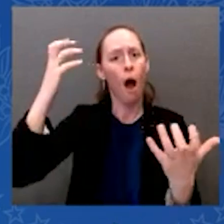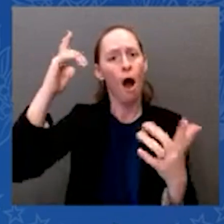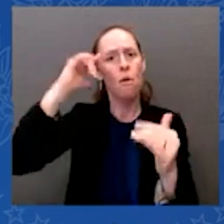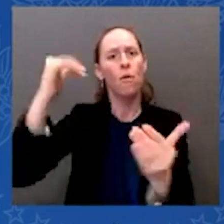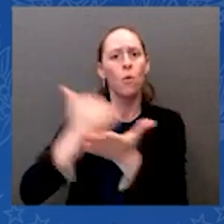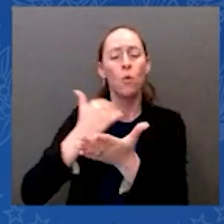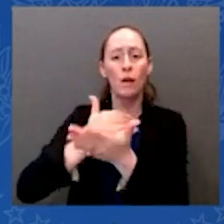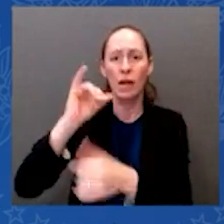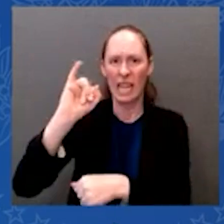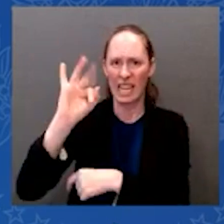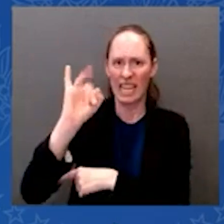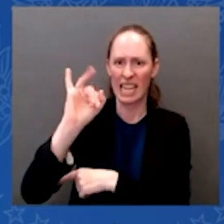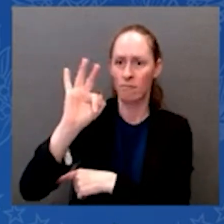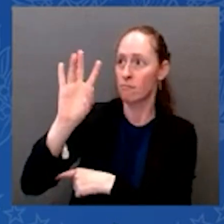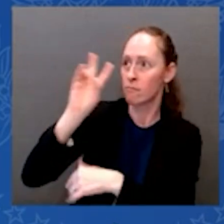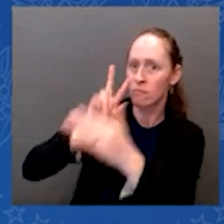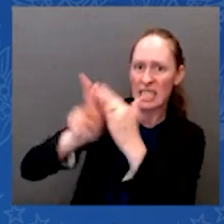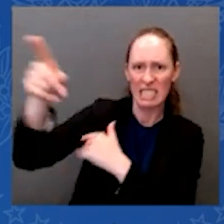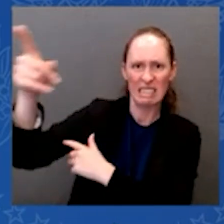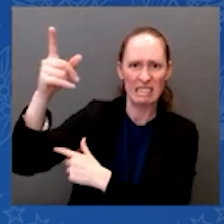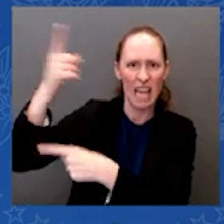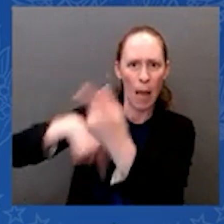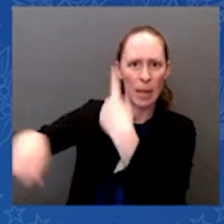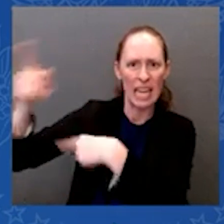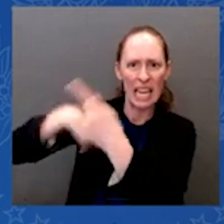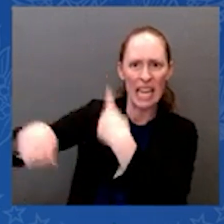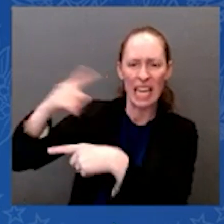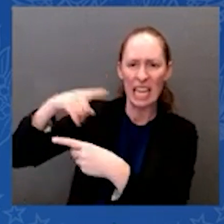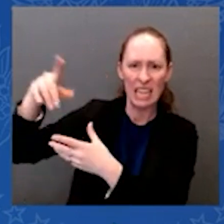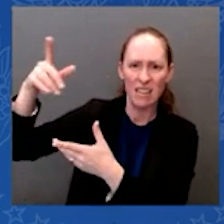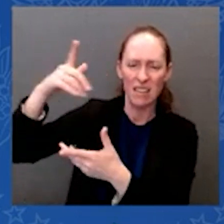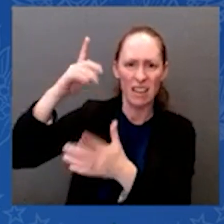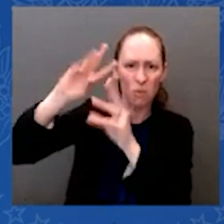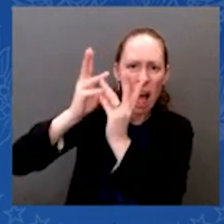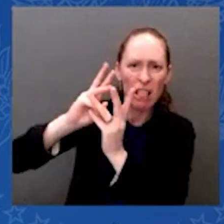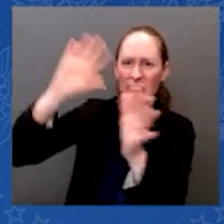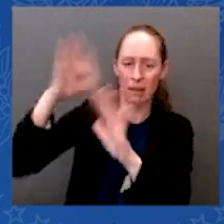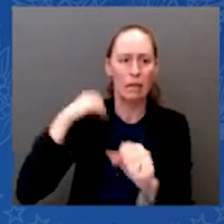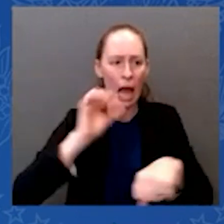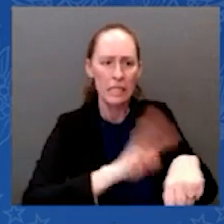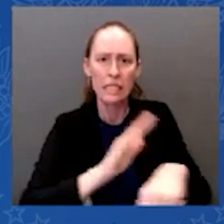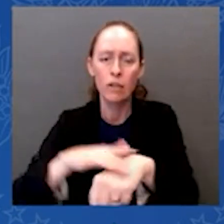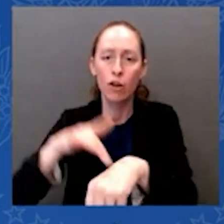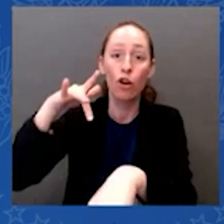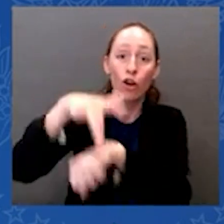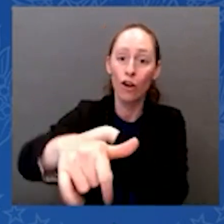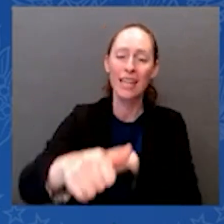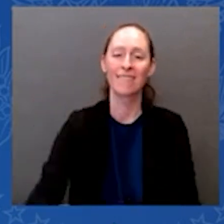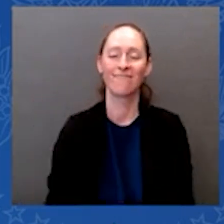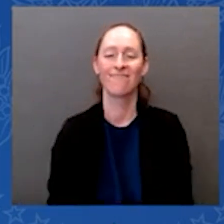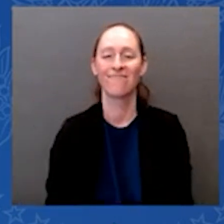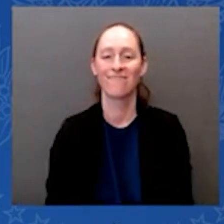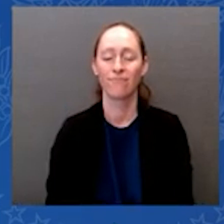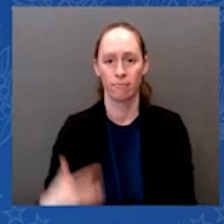going to build on approximately $375 million in climate programs we currently have in the region. We're also taking several important diplomatic